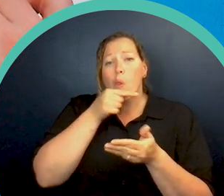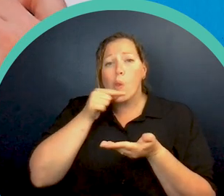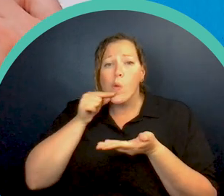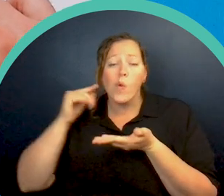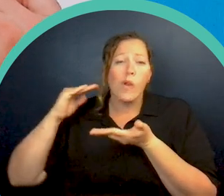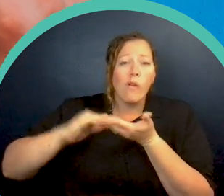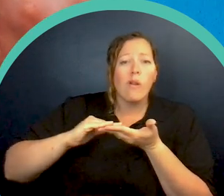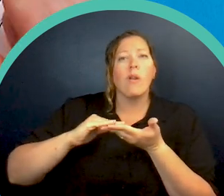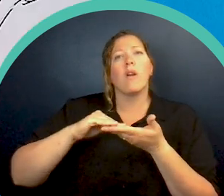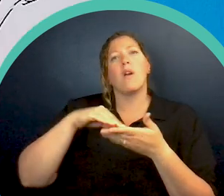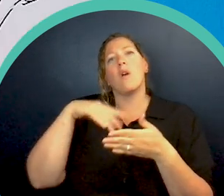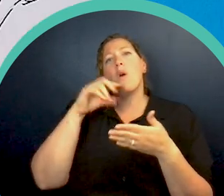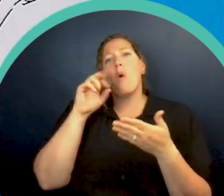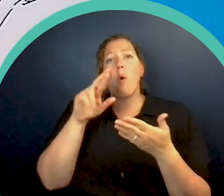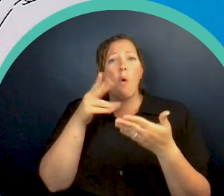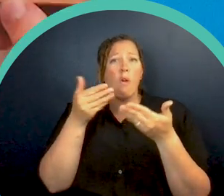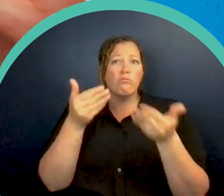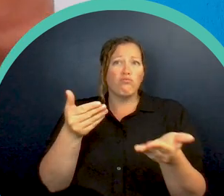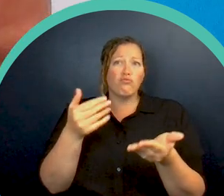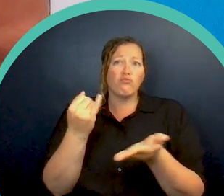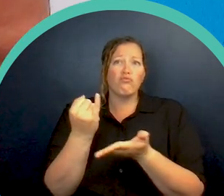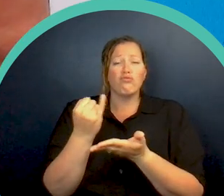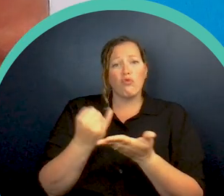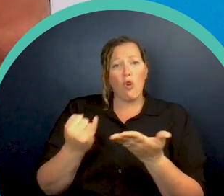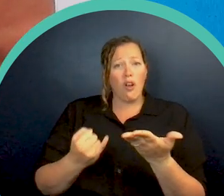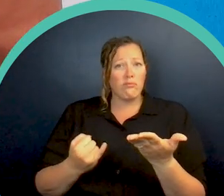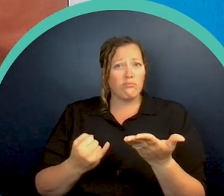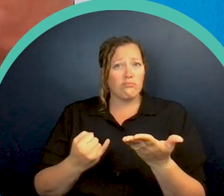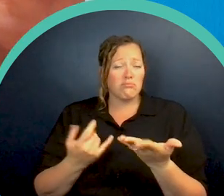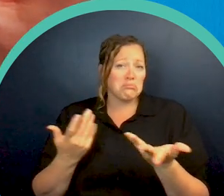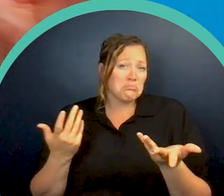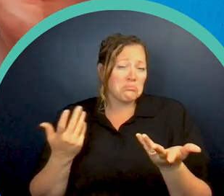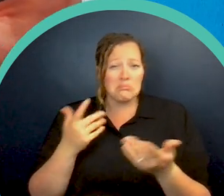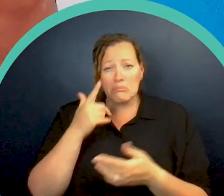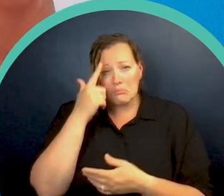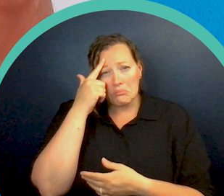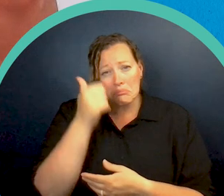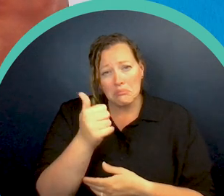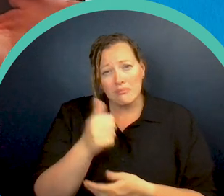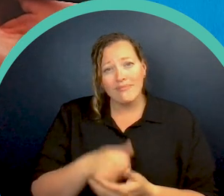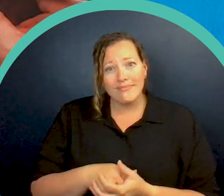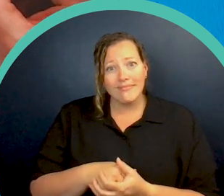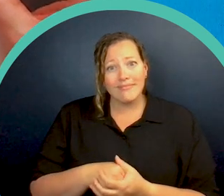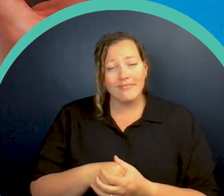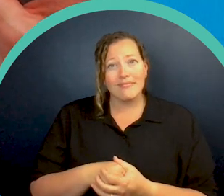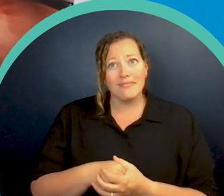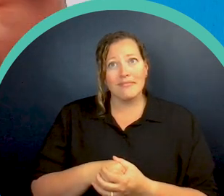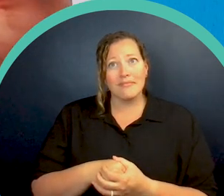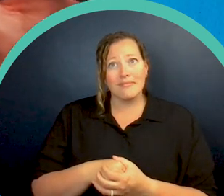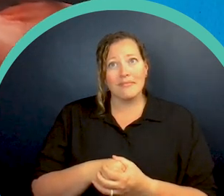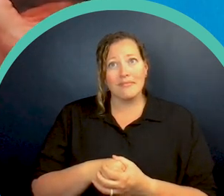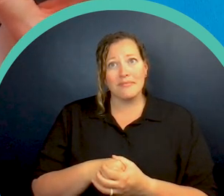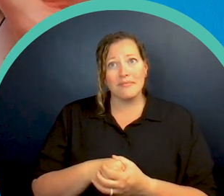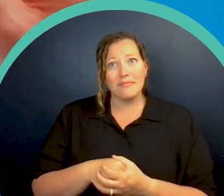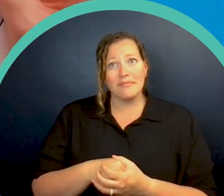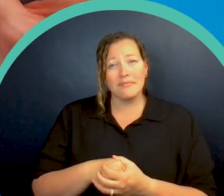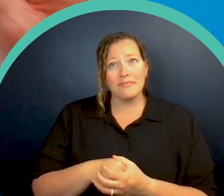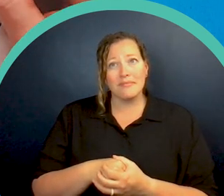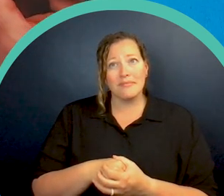a collage, or now you can just kind of take those away and draw them in.